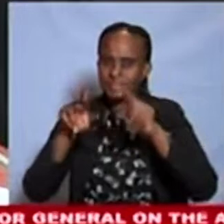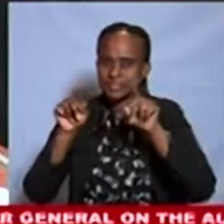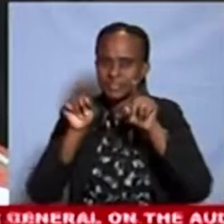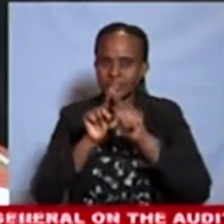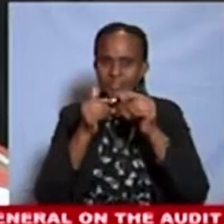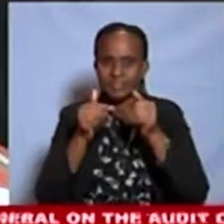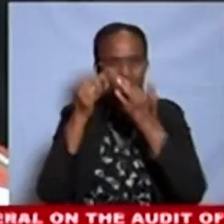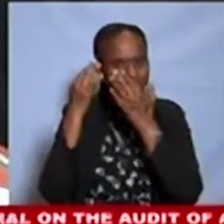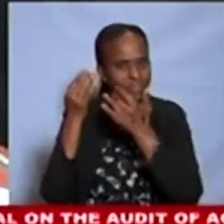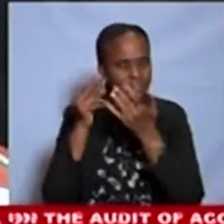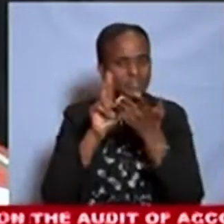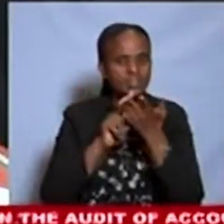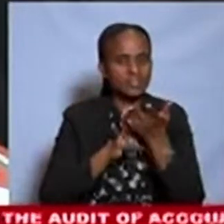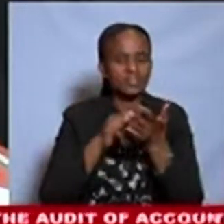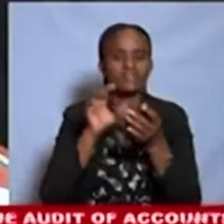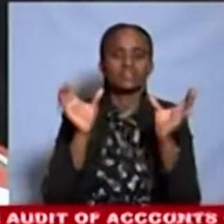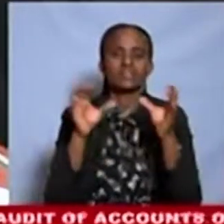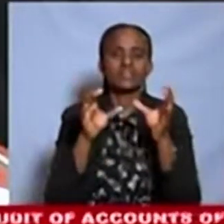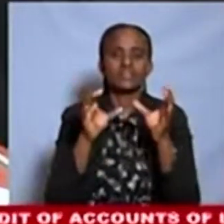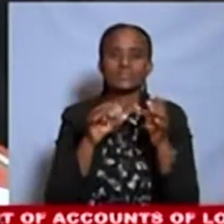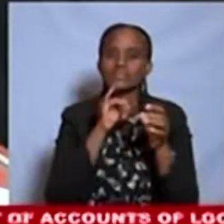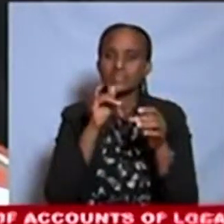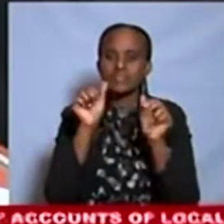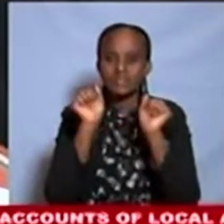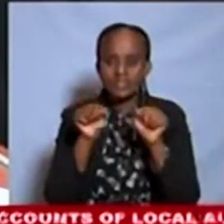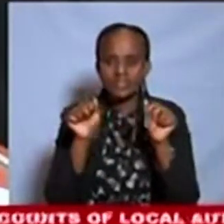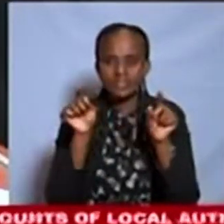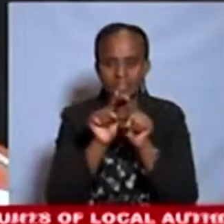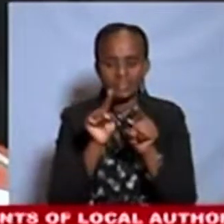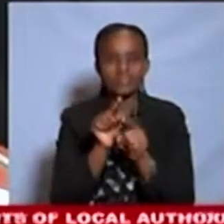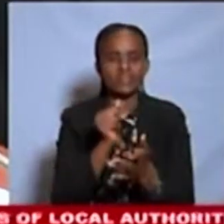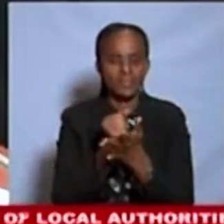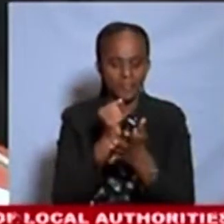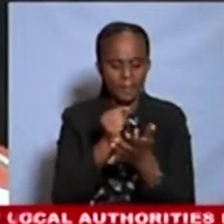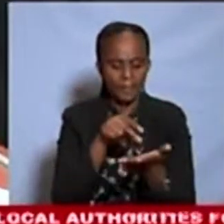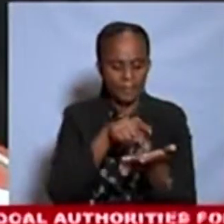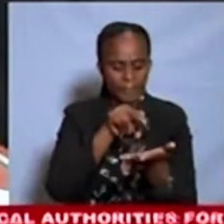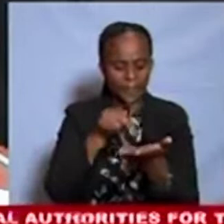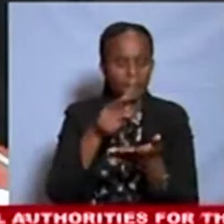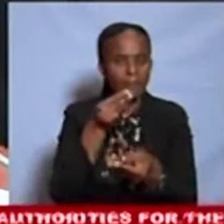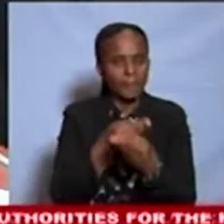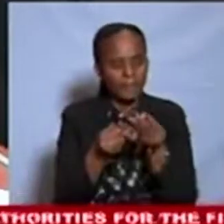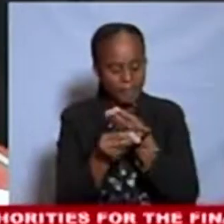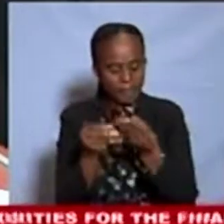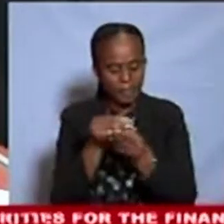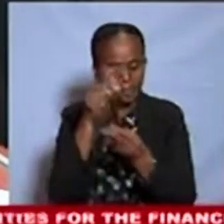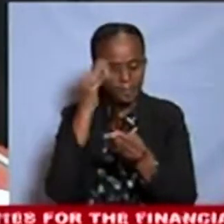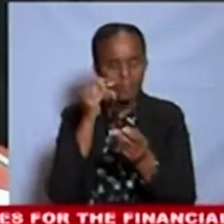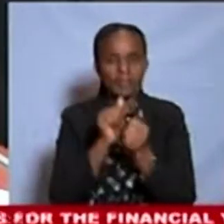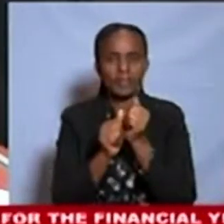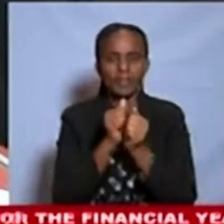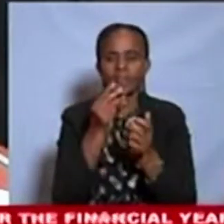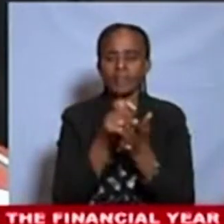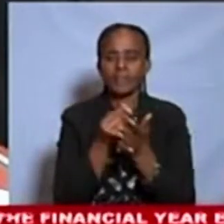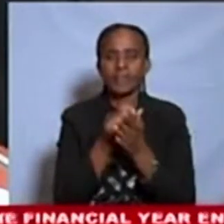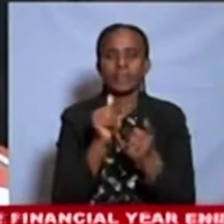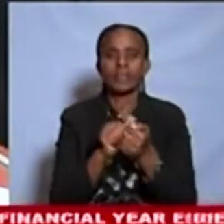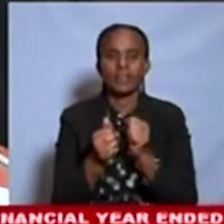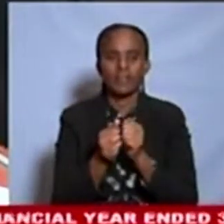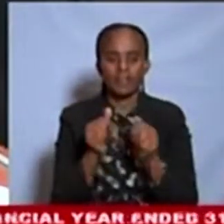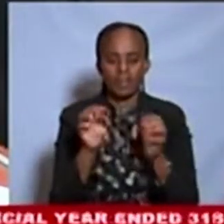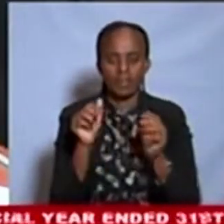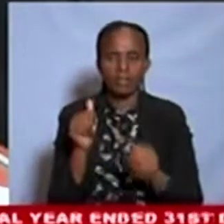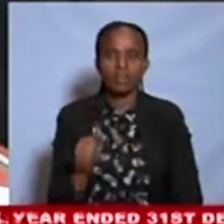wishes to submit that the council had not been able to liquidate statutory obligations due to financial challenges. Action